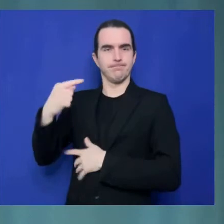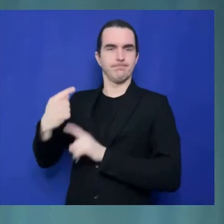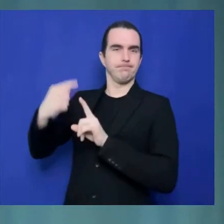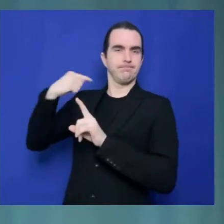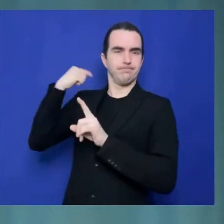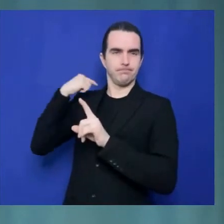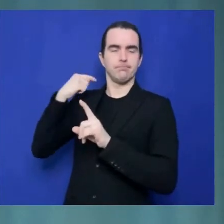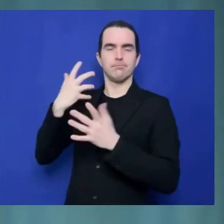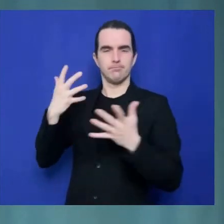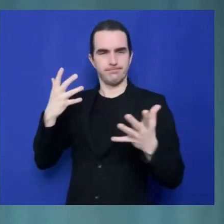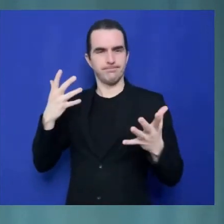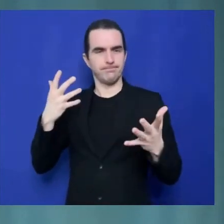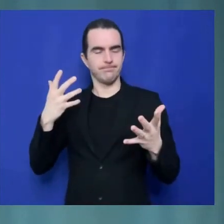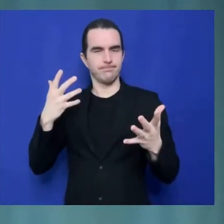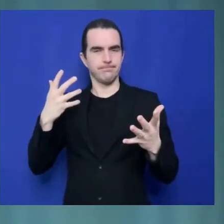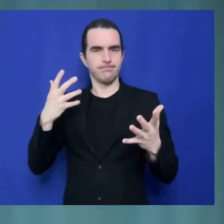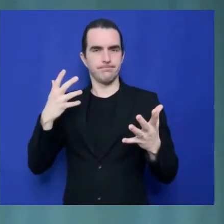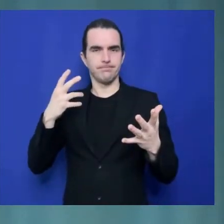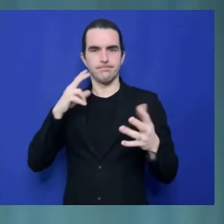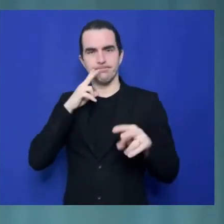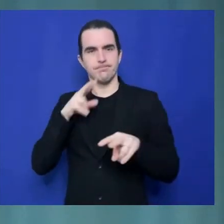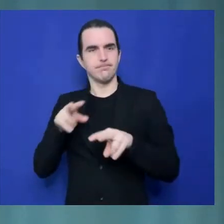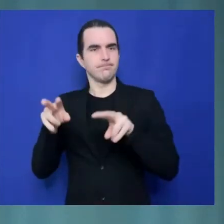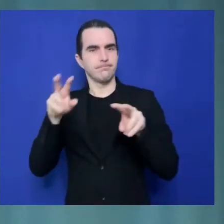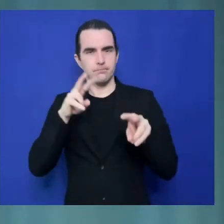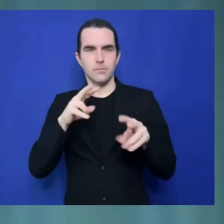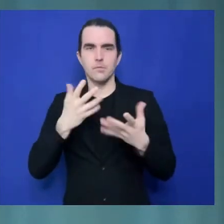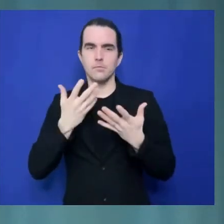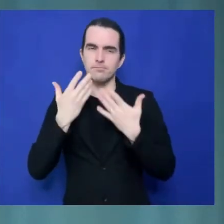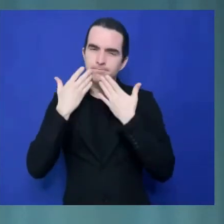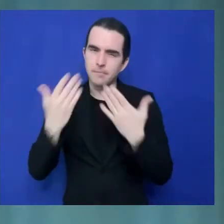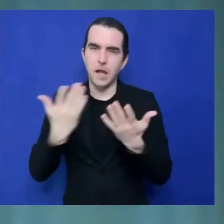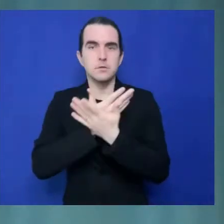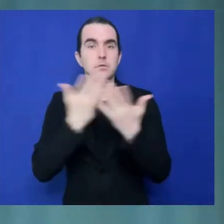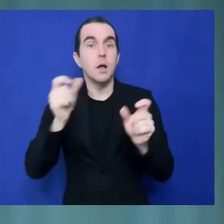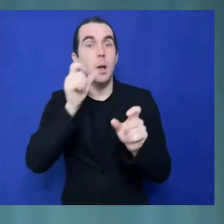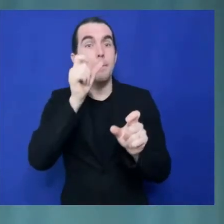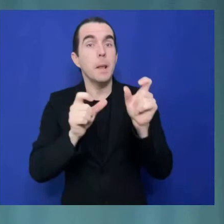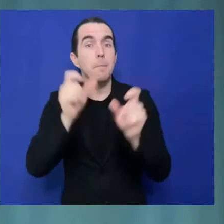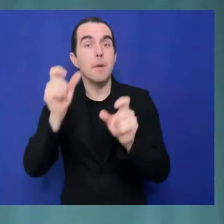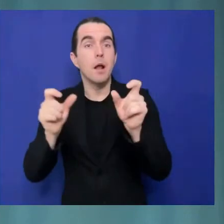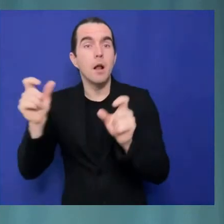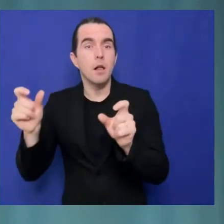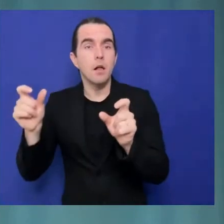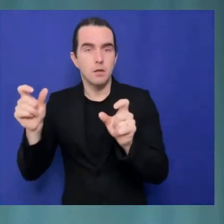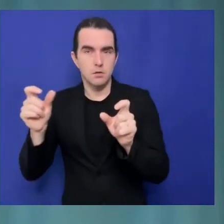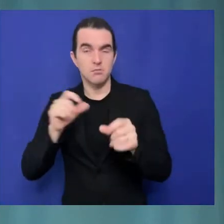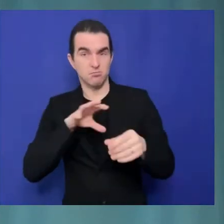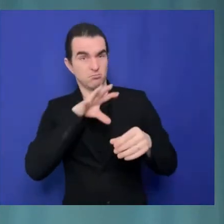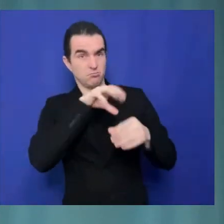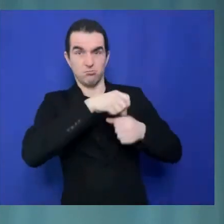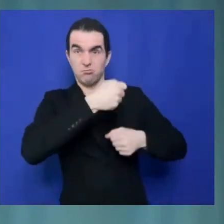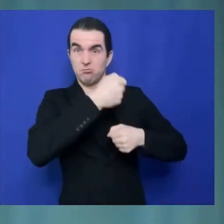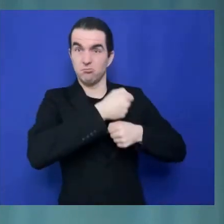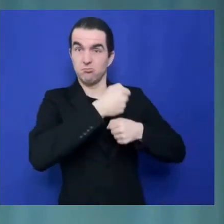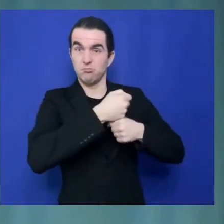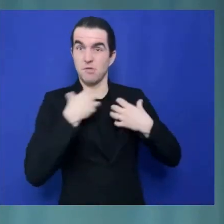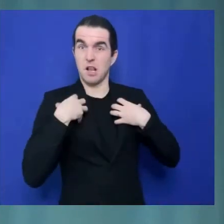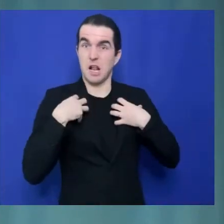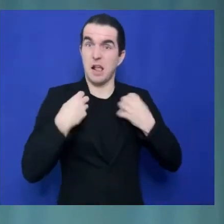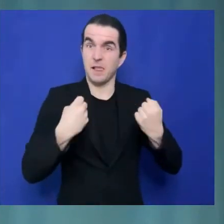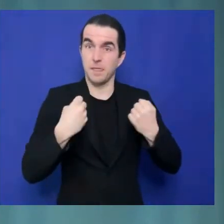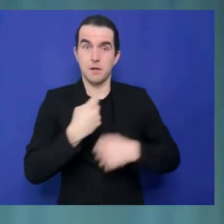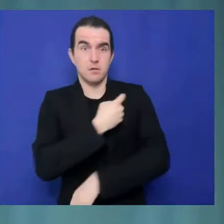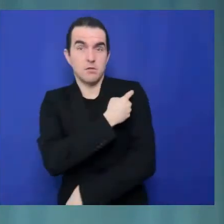the pandemic, and as a memorial to all those who succumbed with their